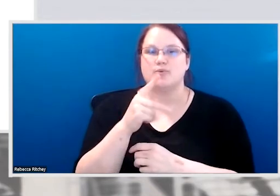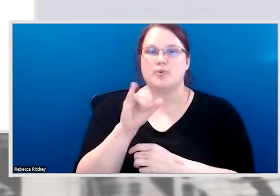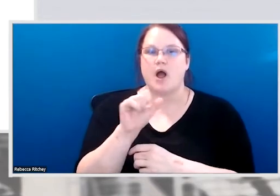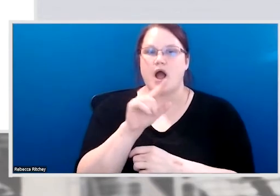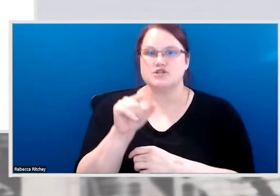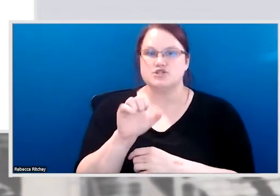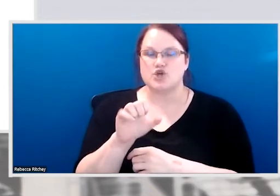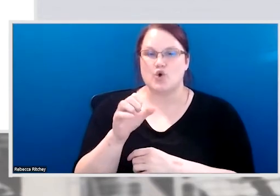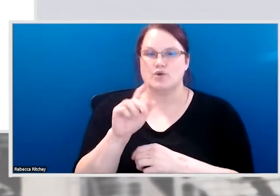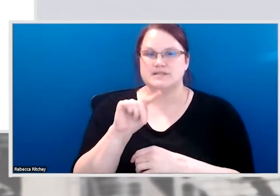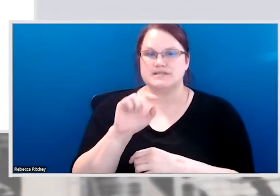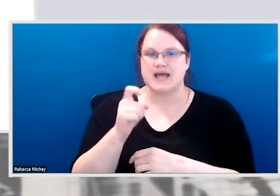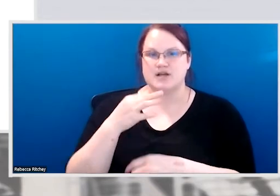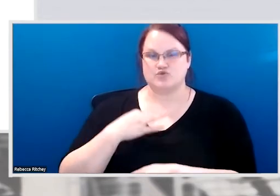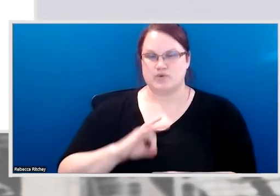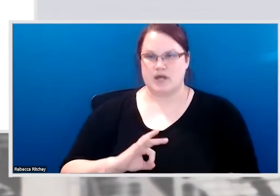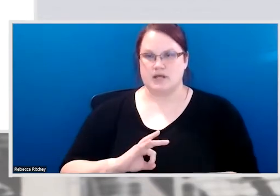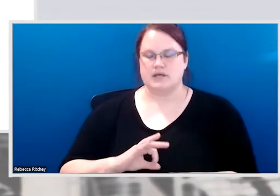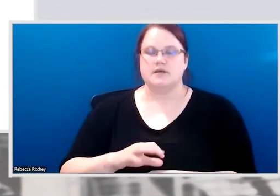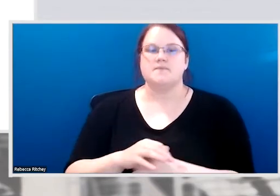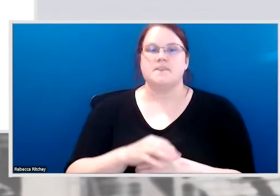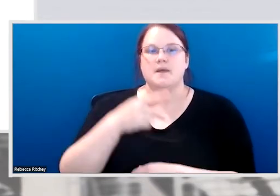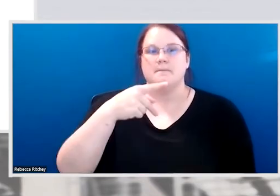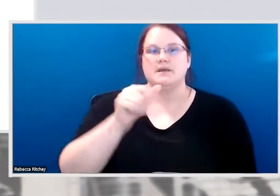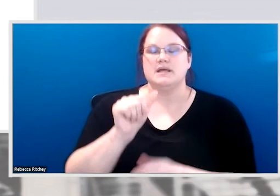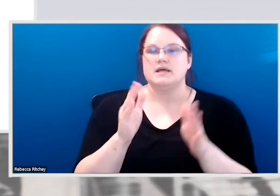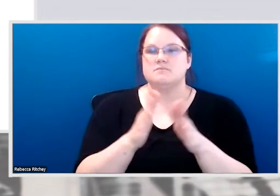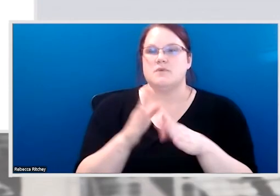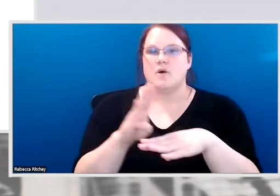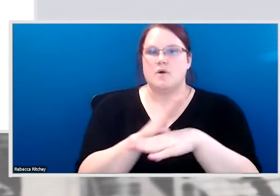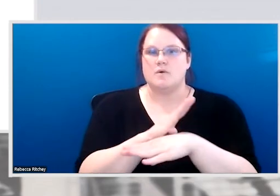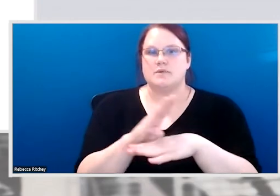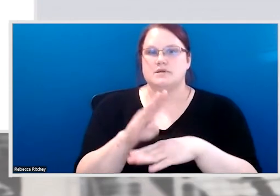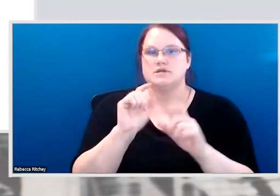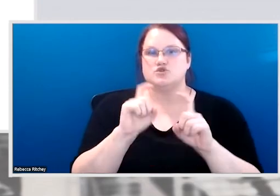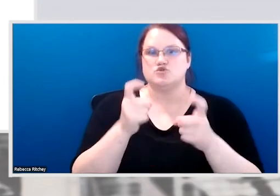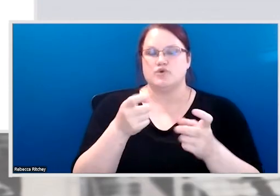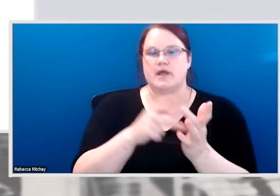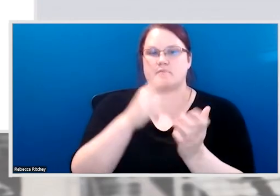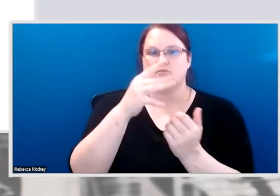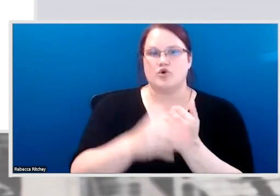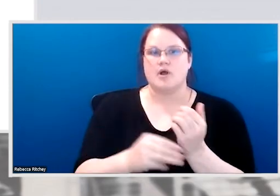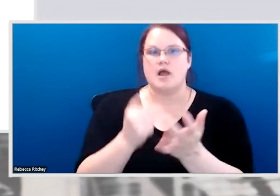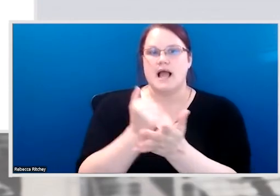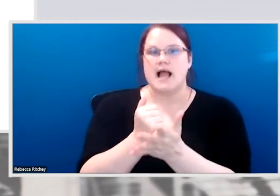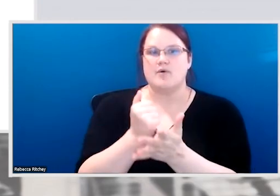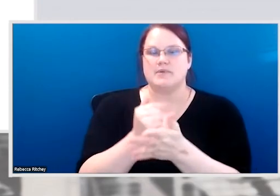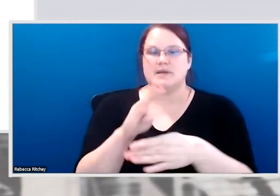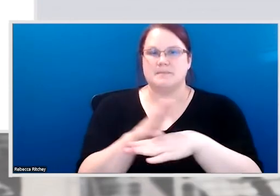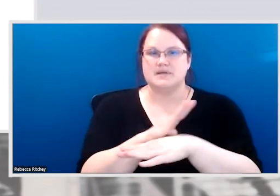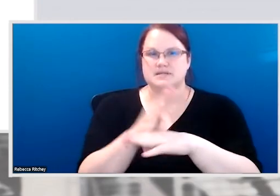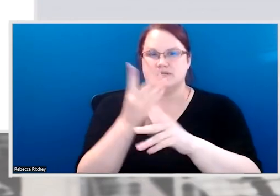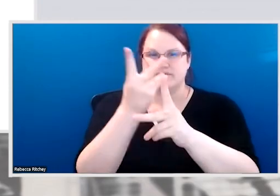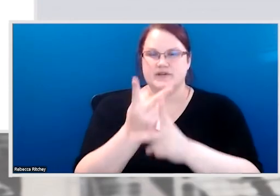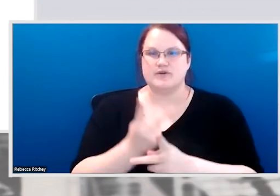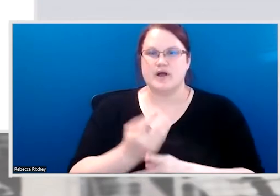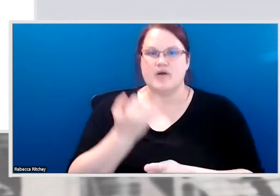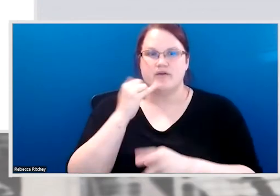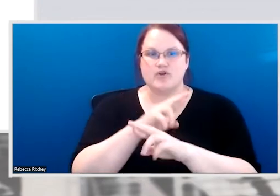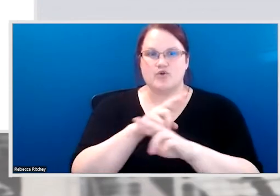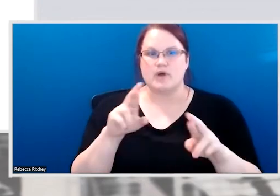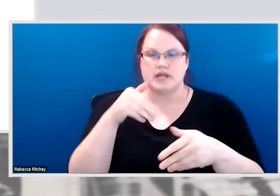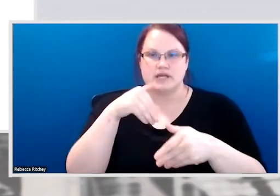the PA Small Business Grant Program, or helping businesses figure out if they're ready to move into a